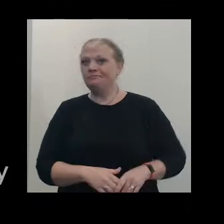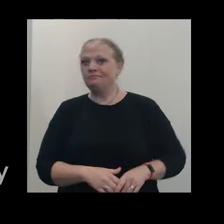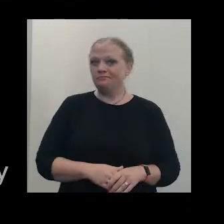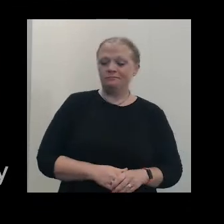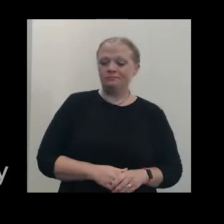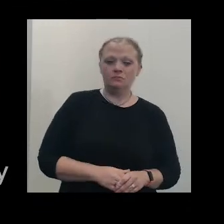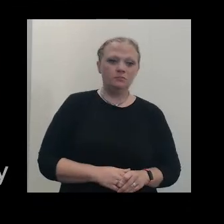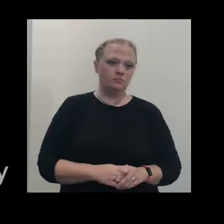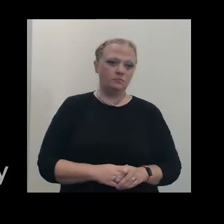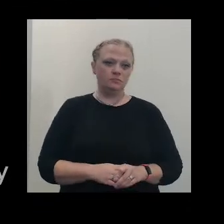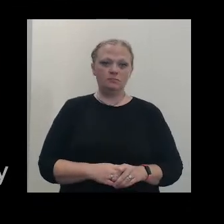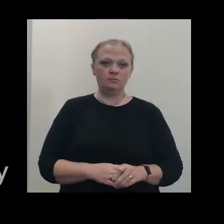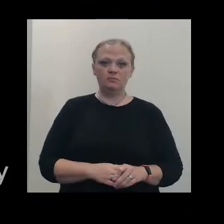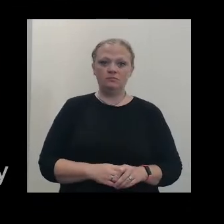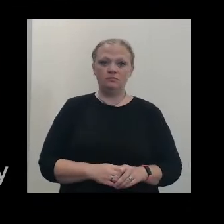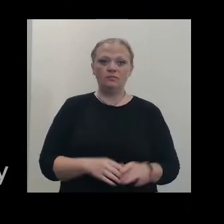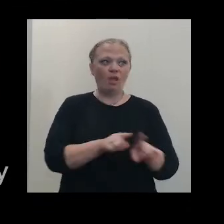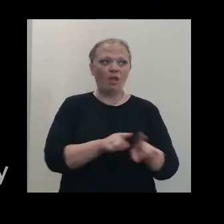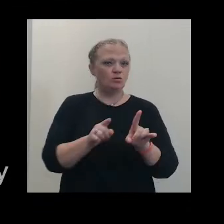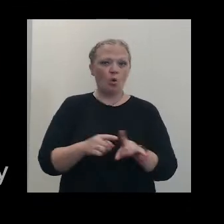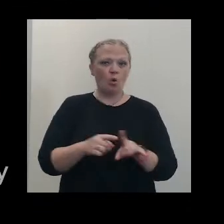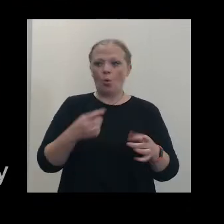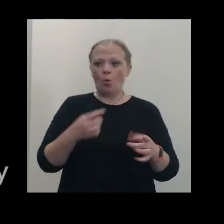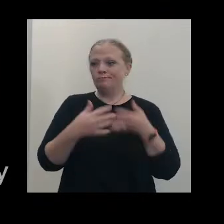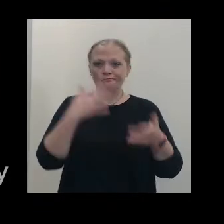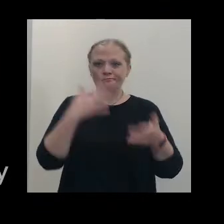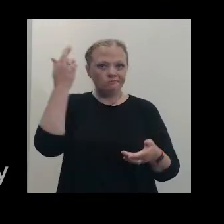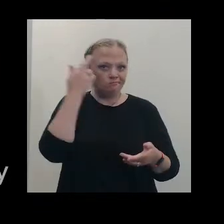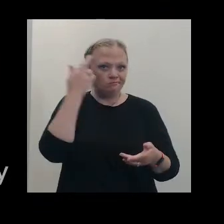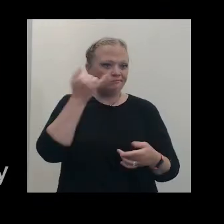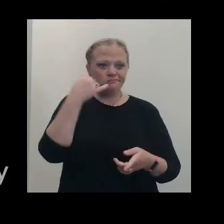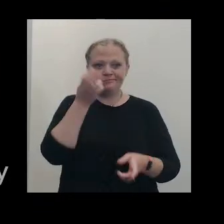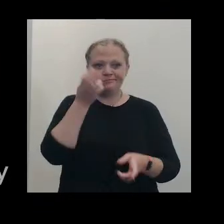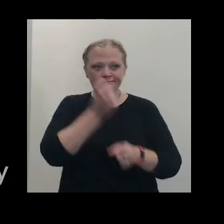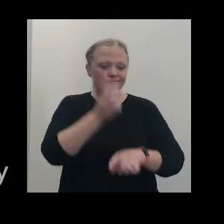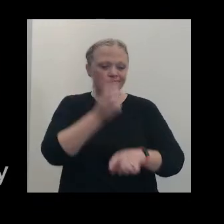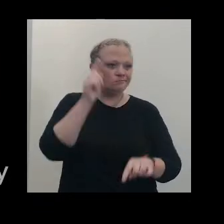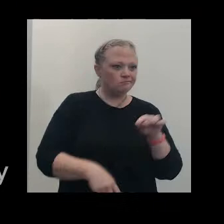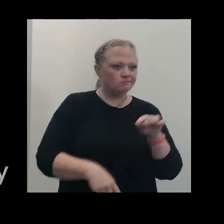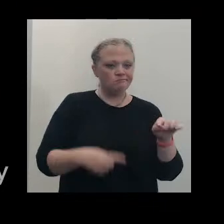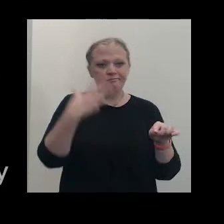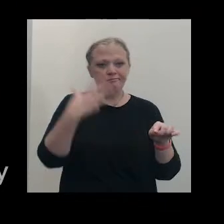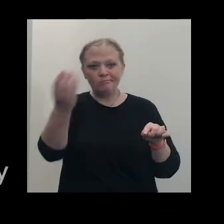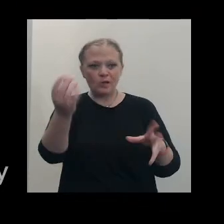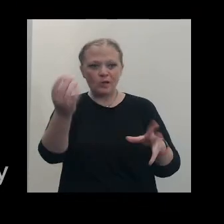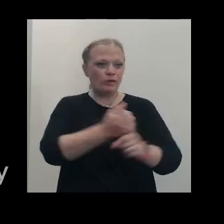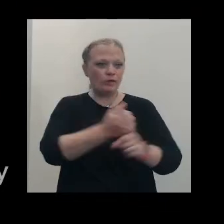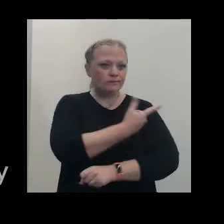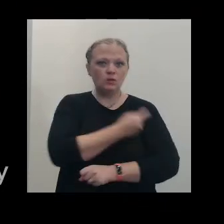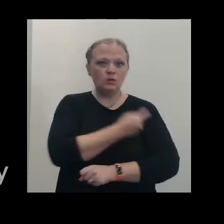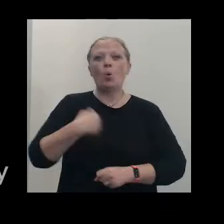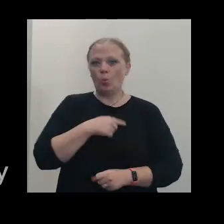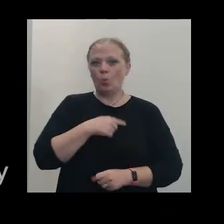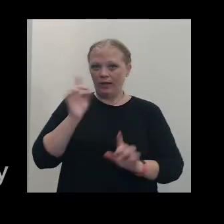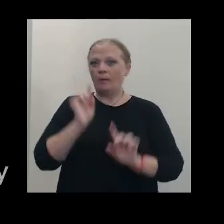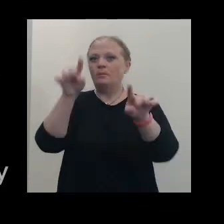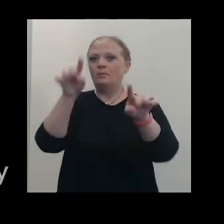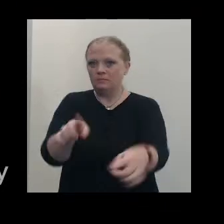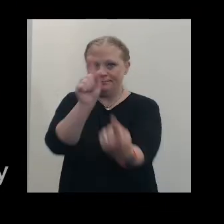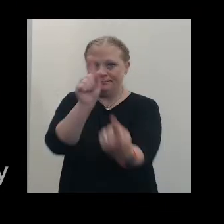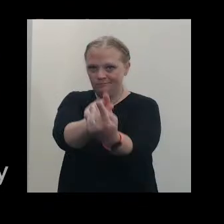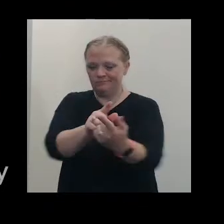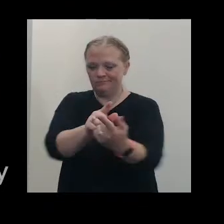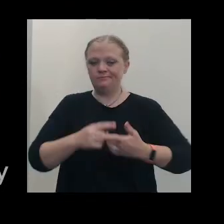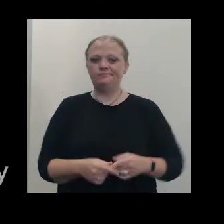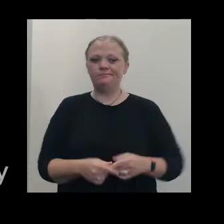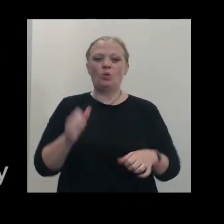for whatever reasons it's difficult for people to get out to get a COVID-19 vaccine, we can come to you. So we work